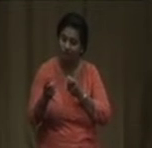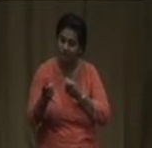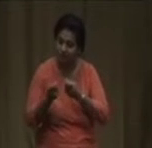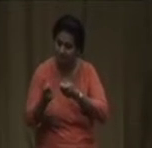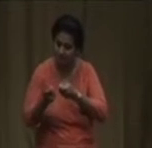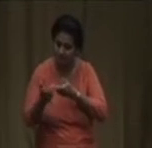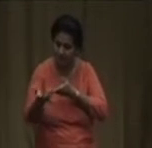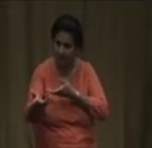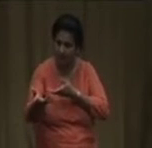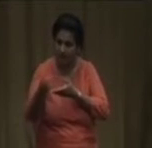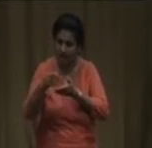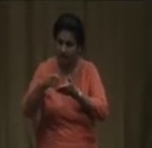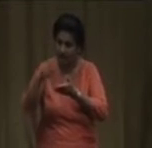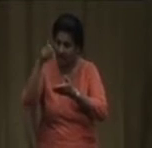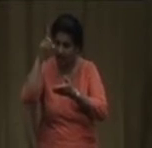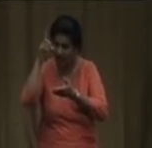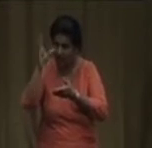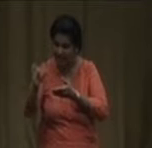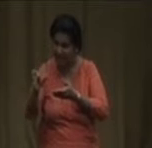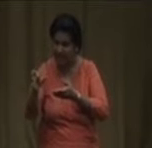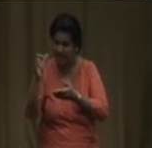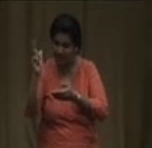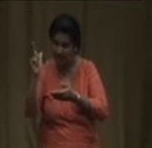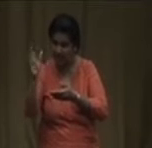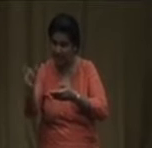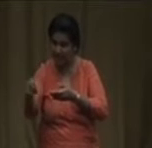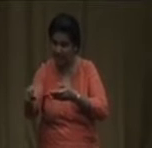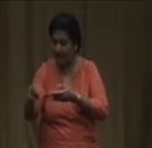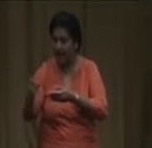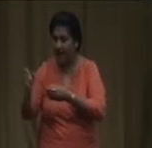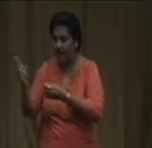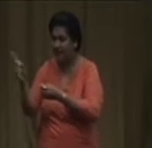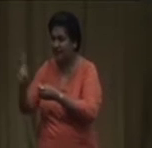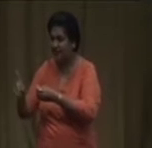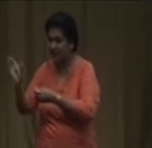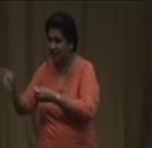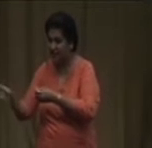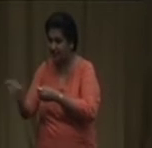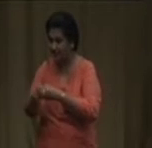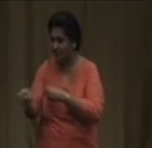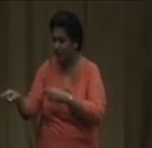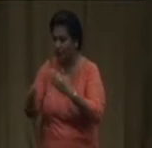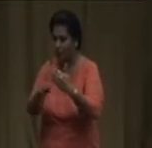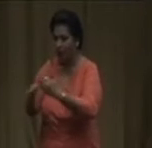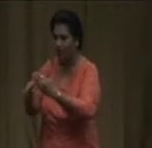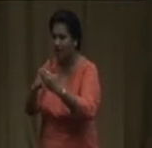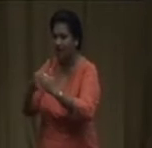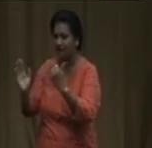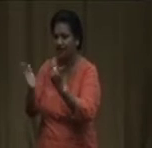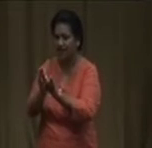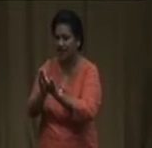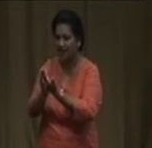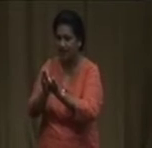of the world and designers in different parts of the world working together on the same pages that are incorporated in the